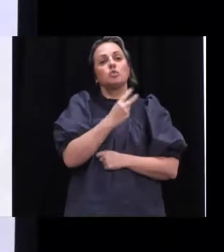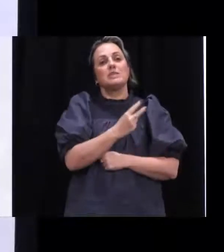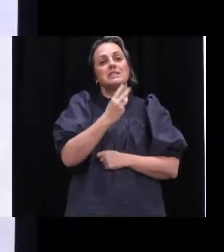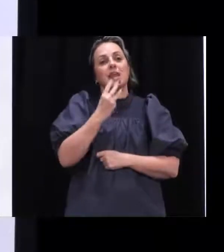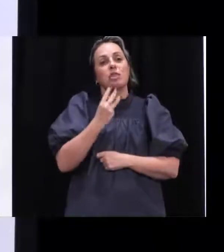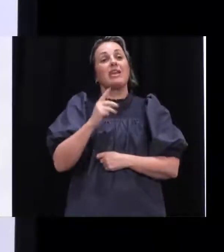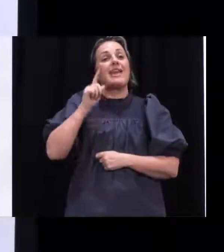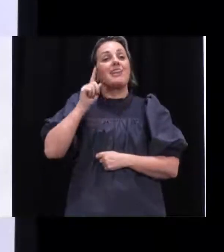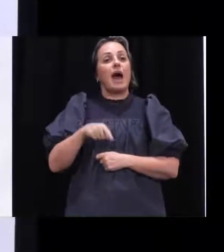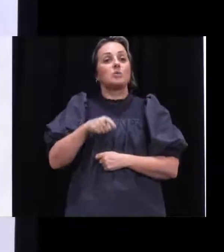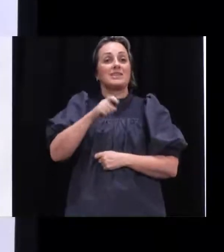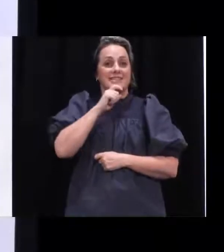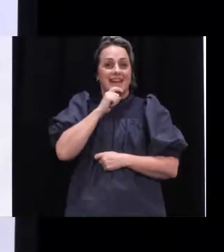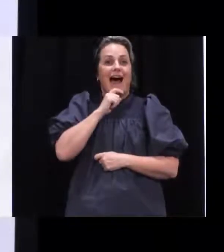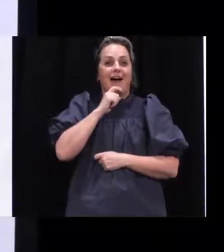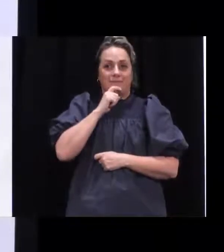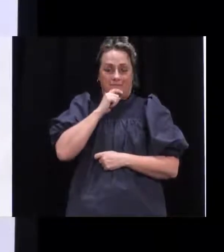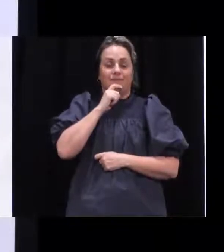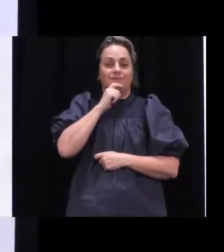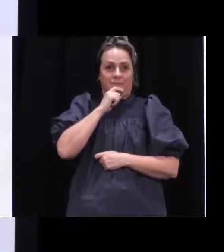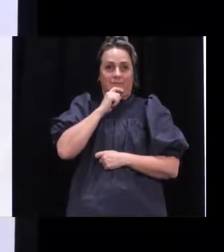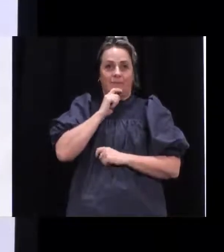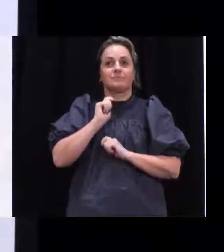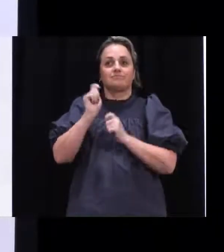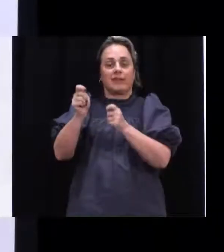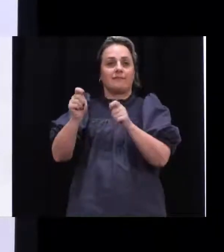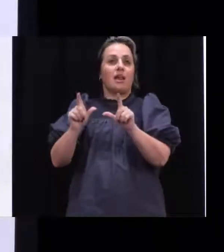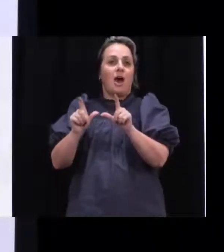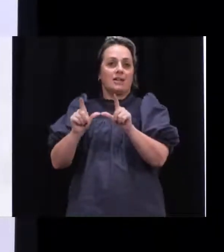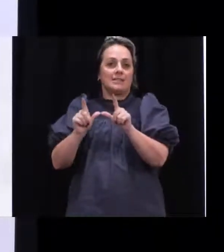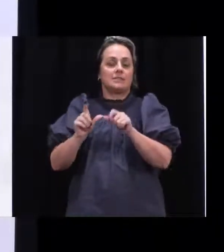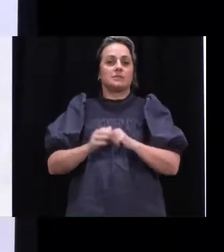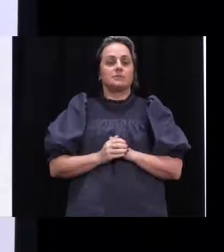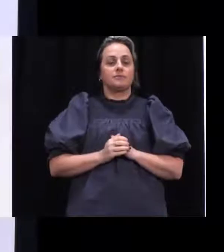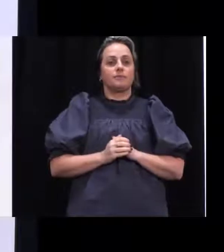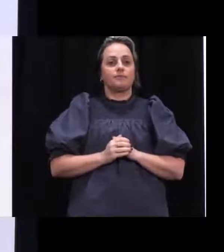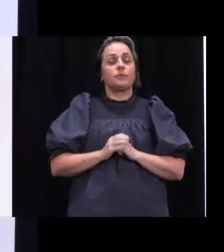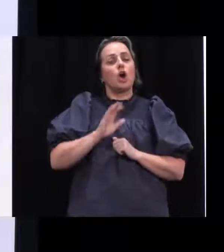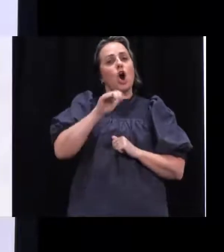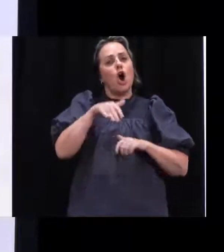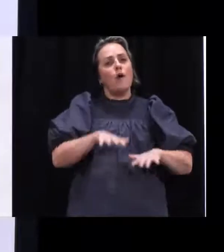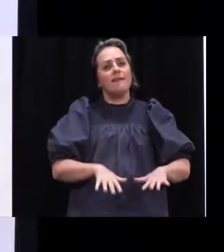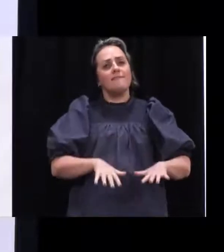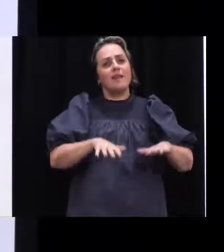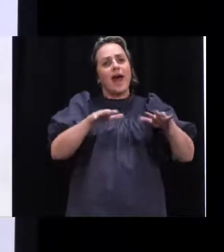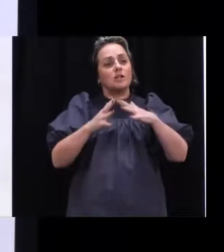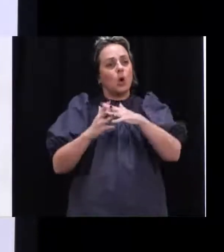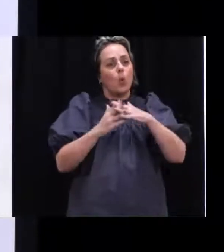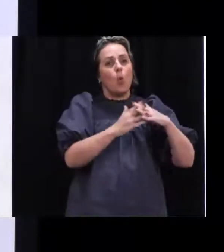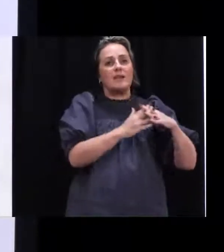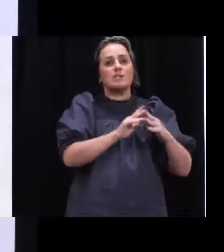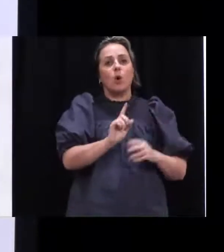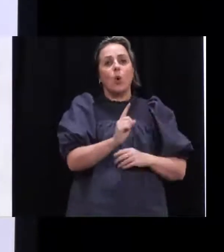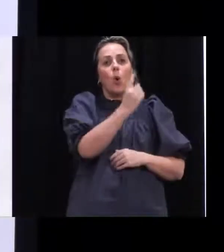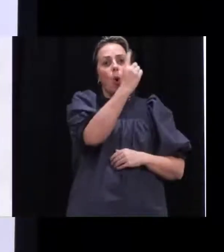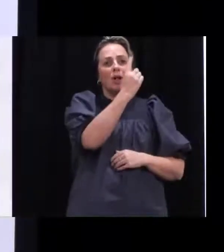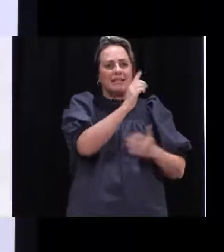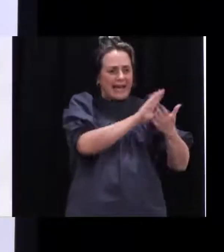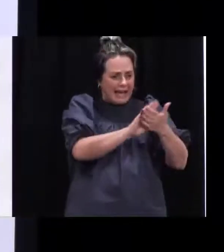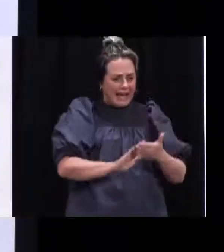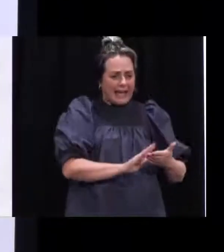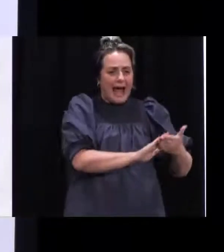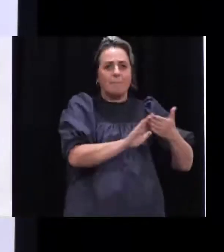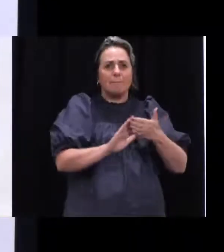23,500 employees. On flooding, for those in West Auckland who are cleaning up, we understand that this must